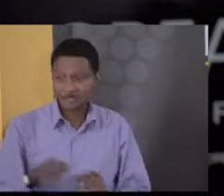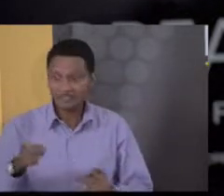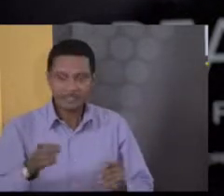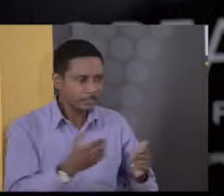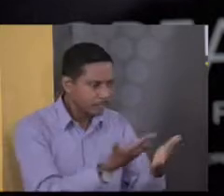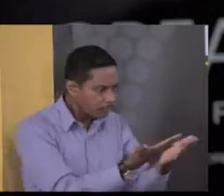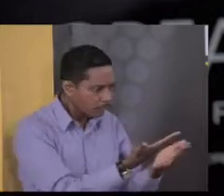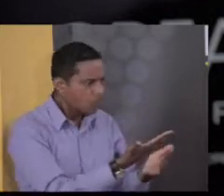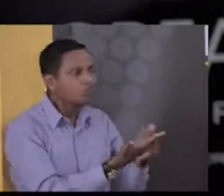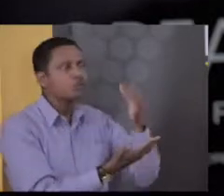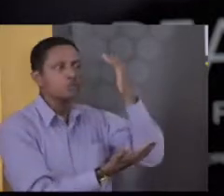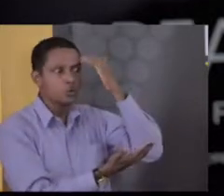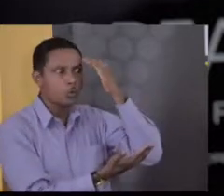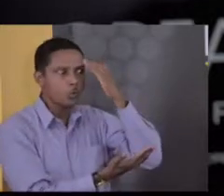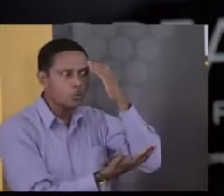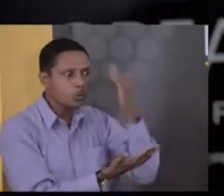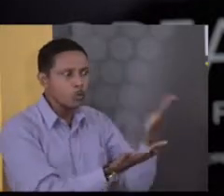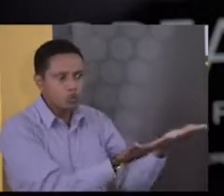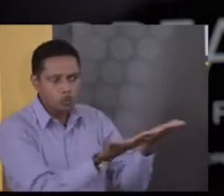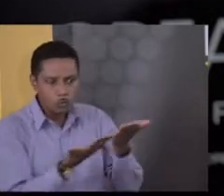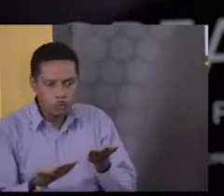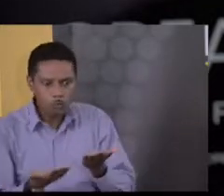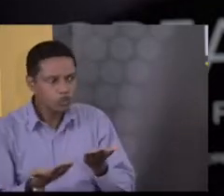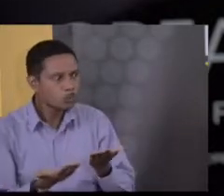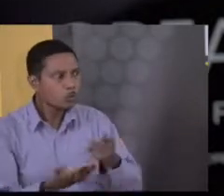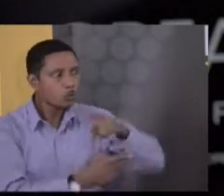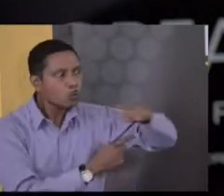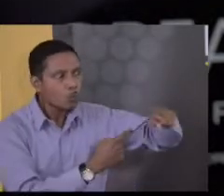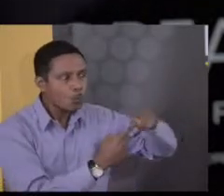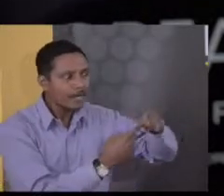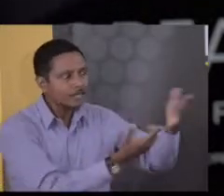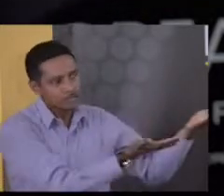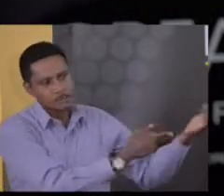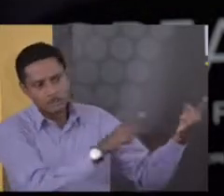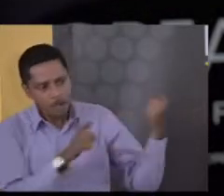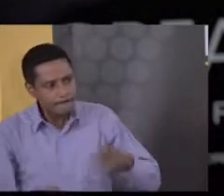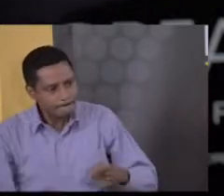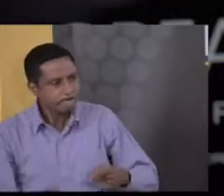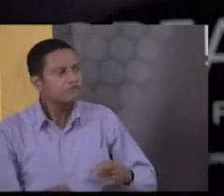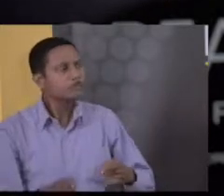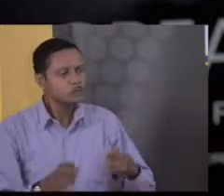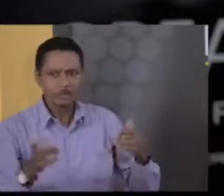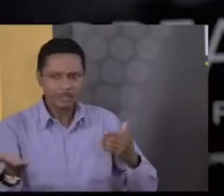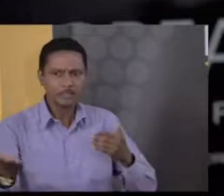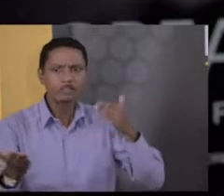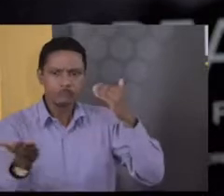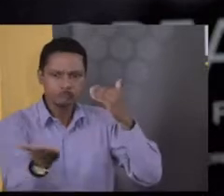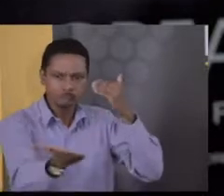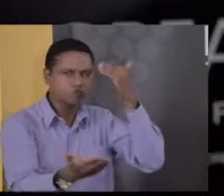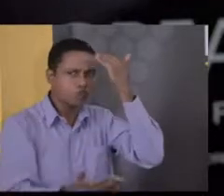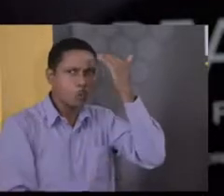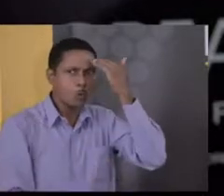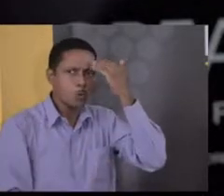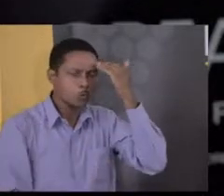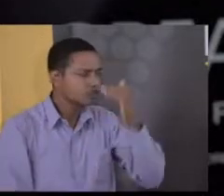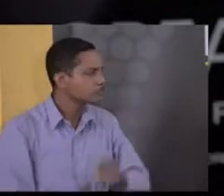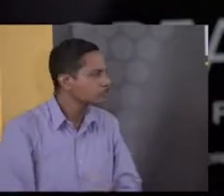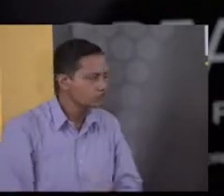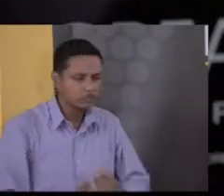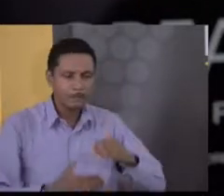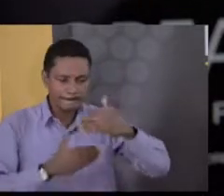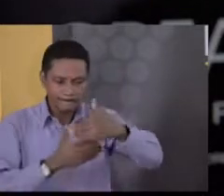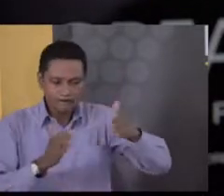assurance for every single thing, because it's your brand, your labor goal. Even though you are no longer sitting at that